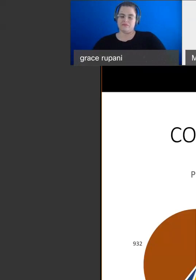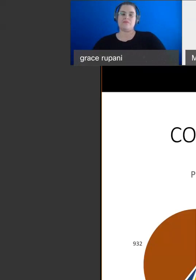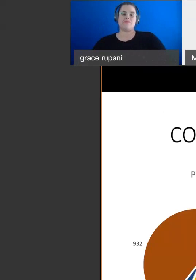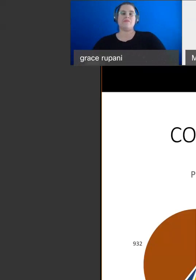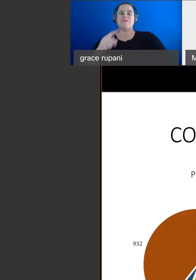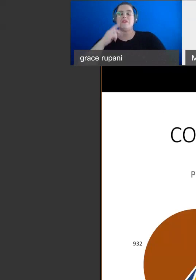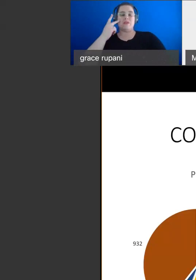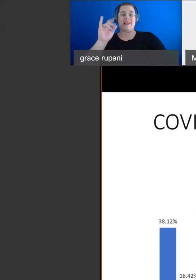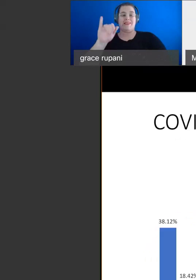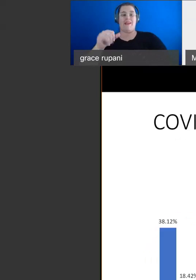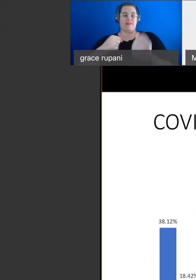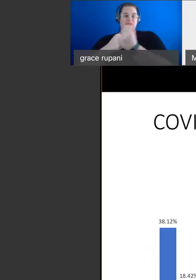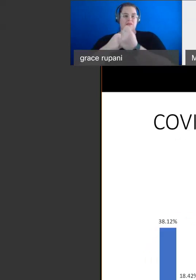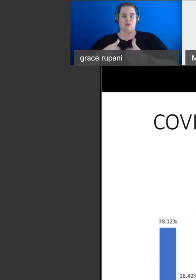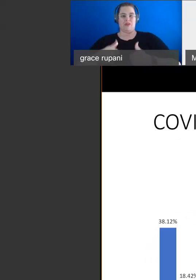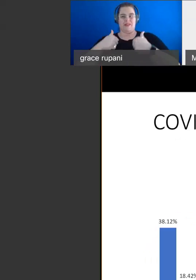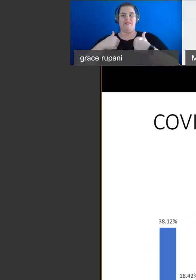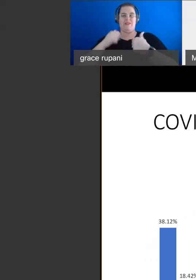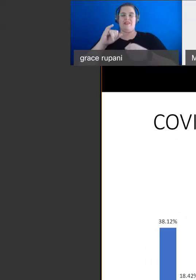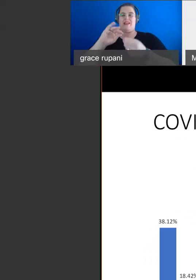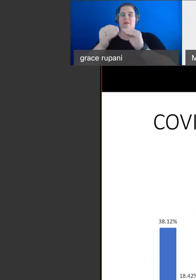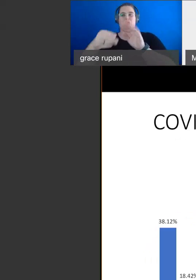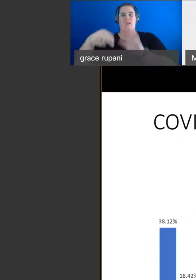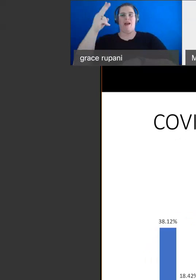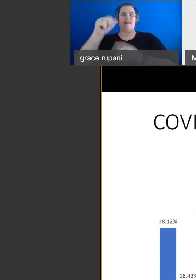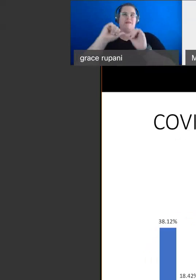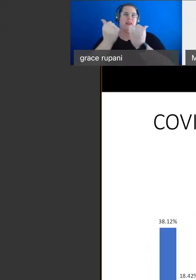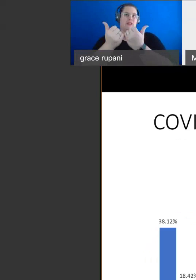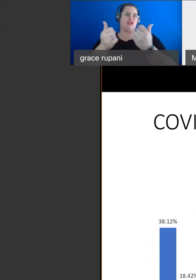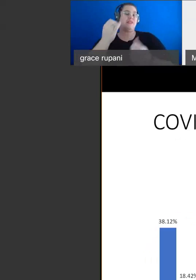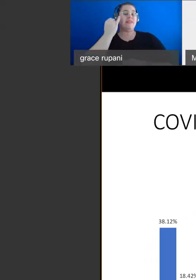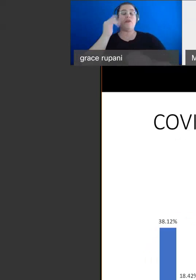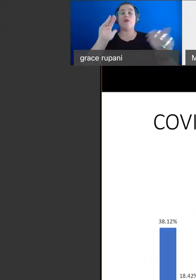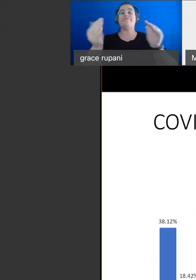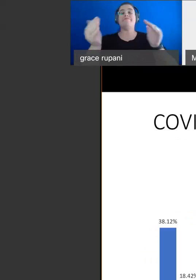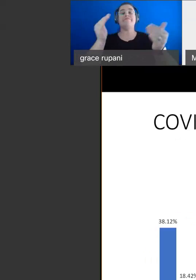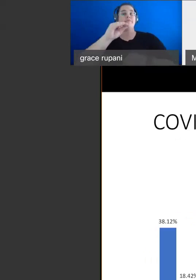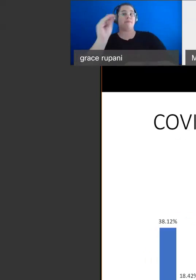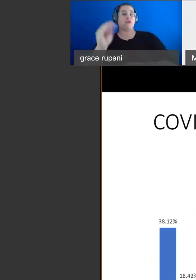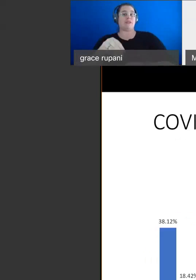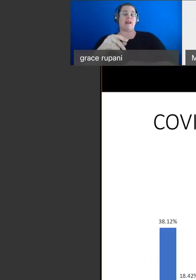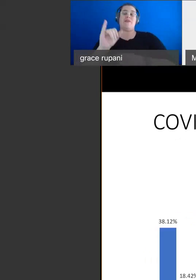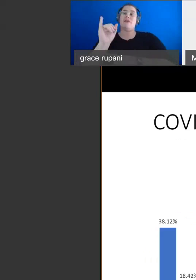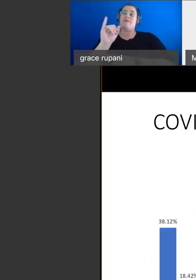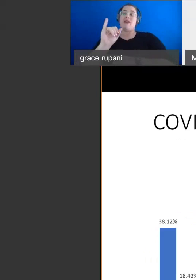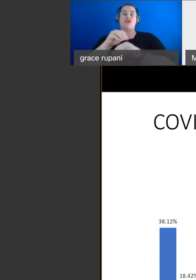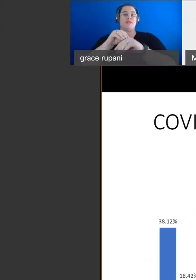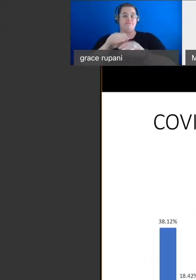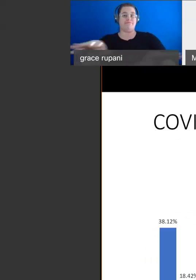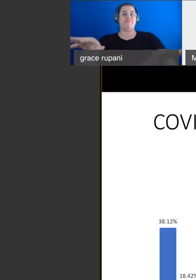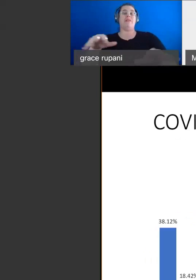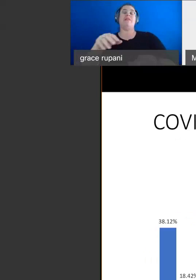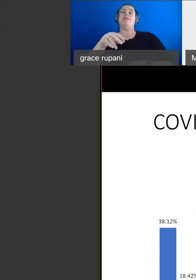agency. And so by percentage of infection rate and the death rate